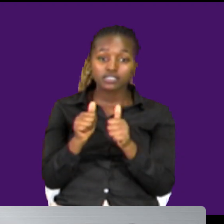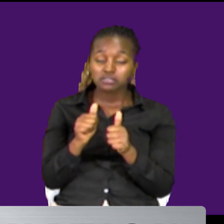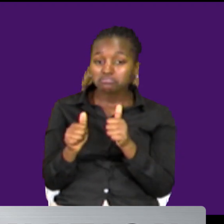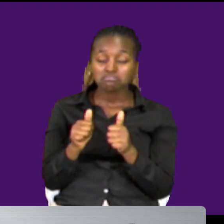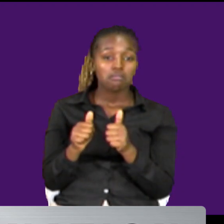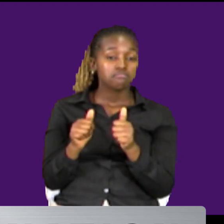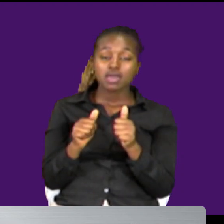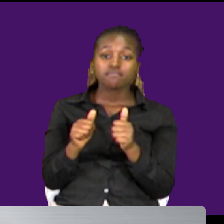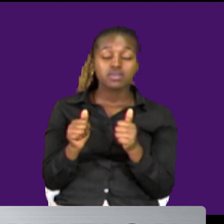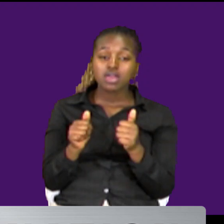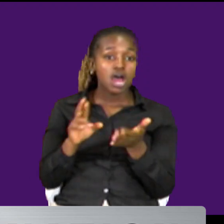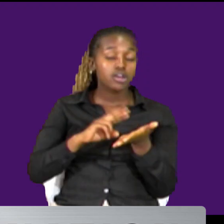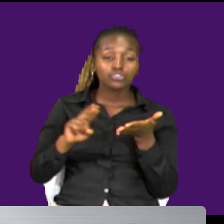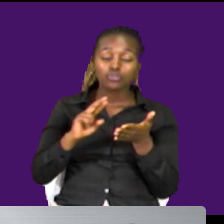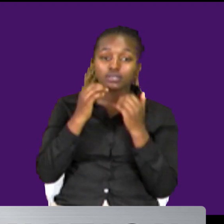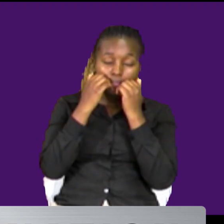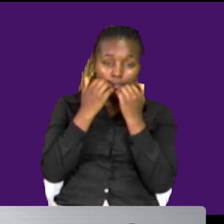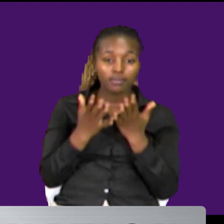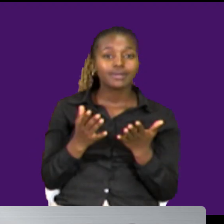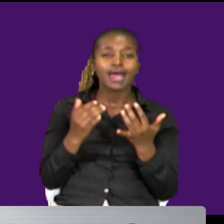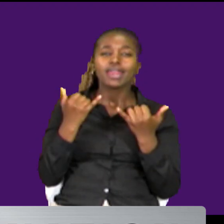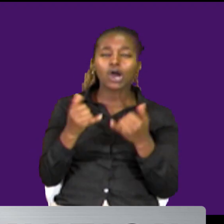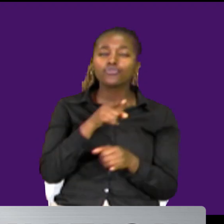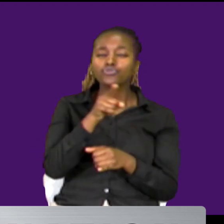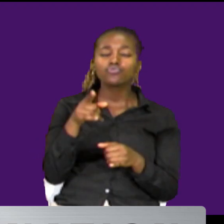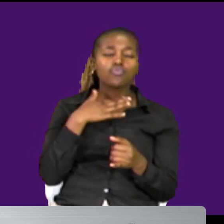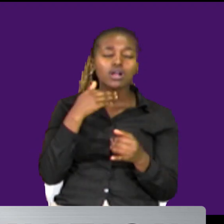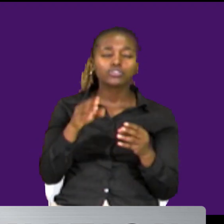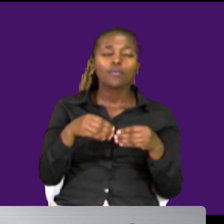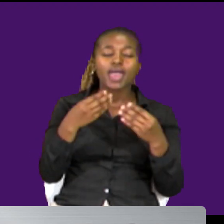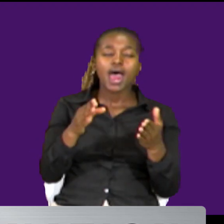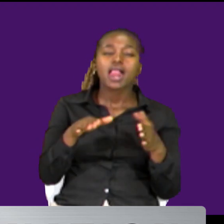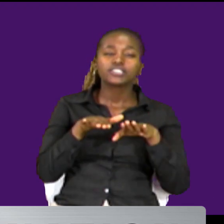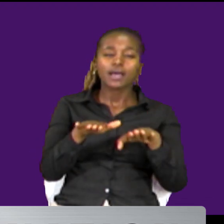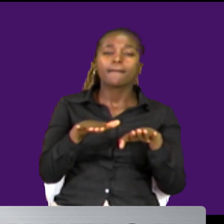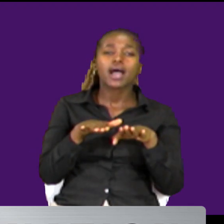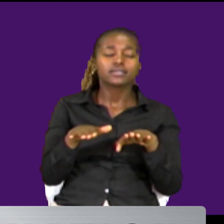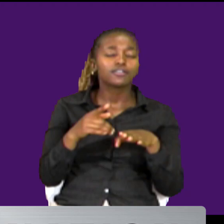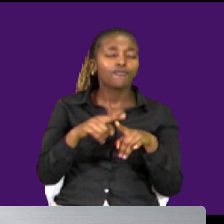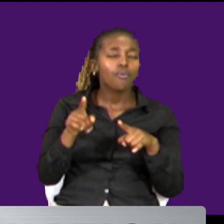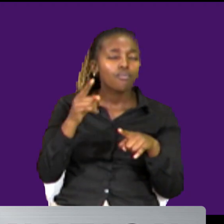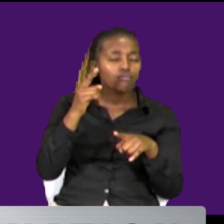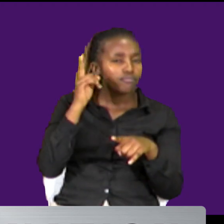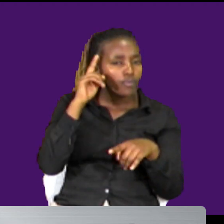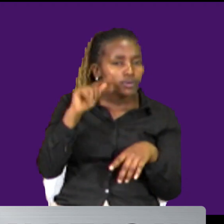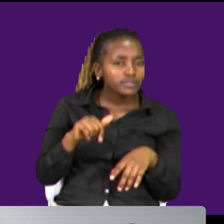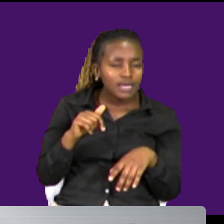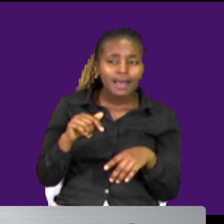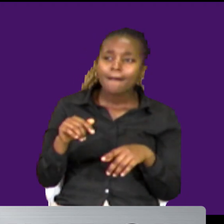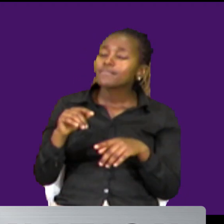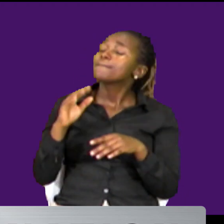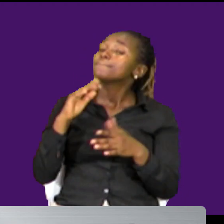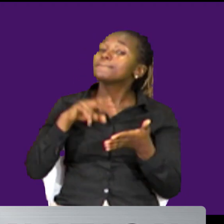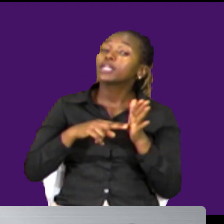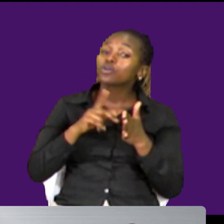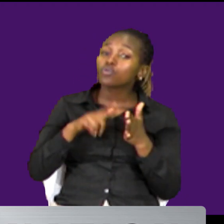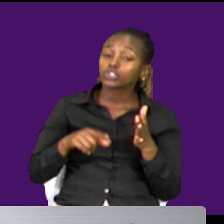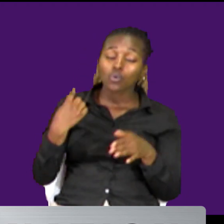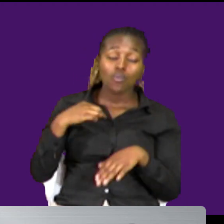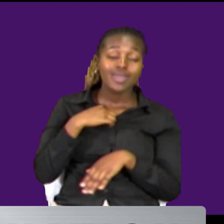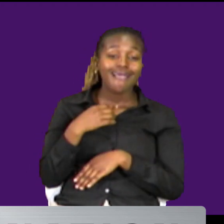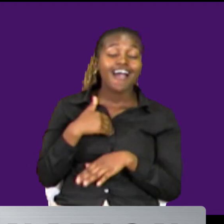capitations. What does that tell you? That we have money, but this money has not been prioritized to be